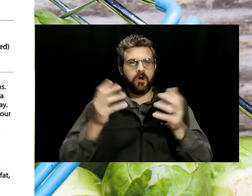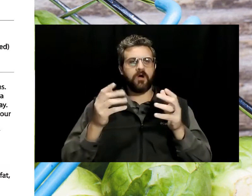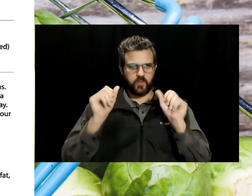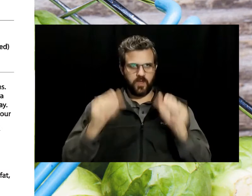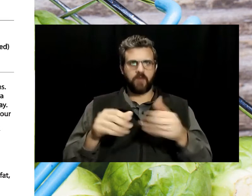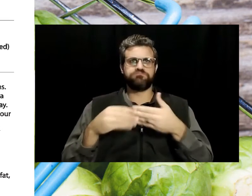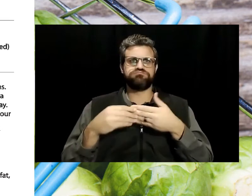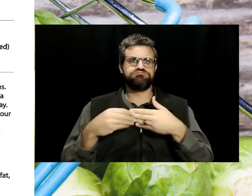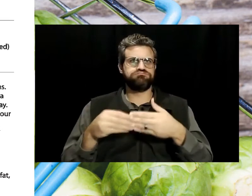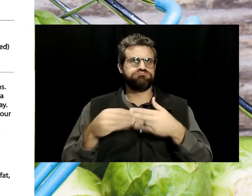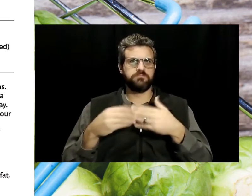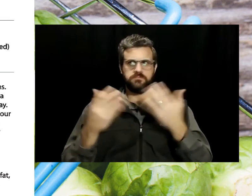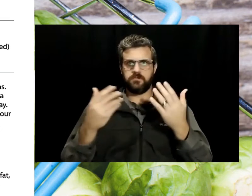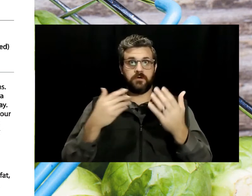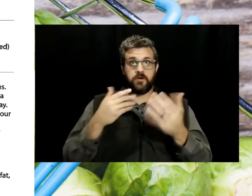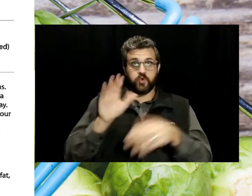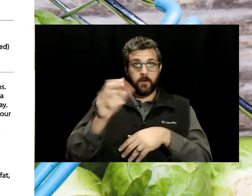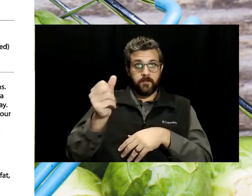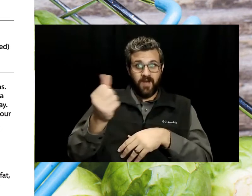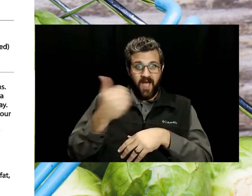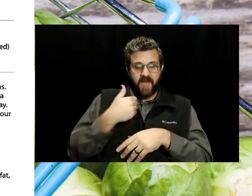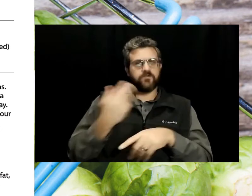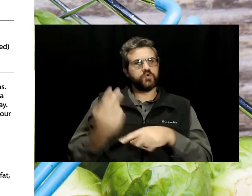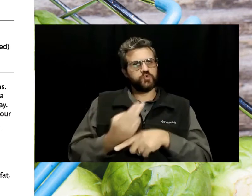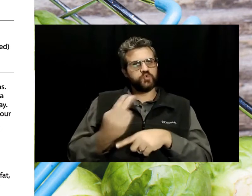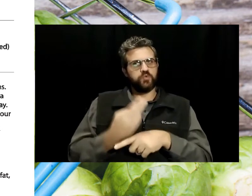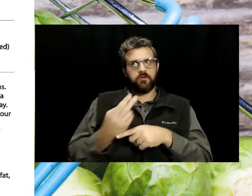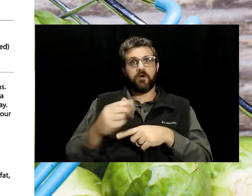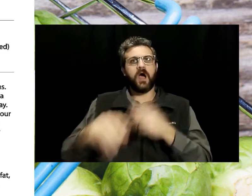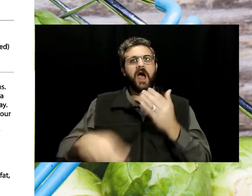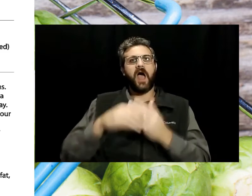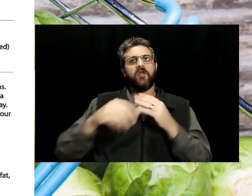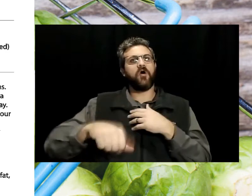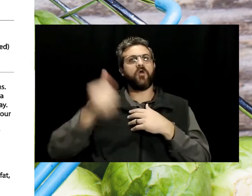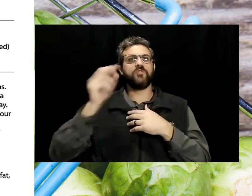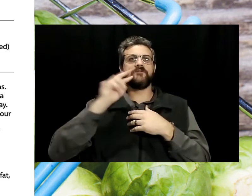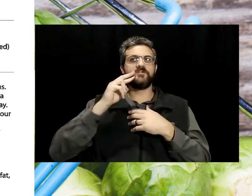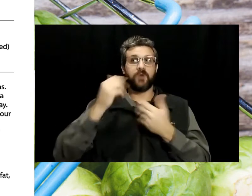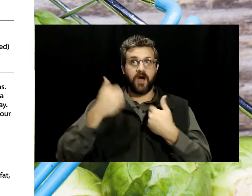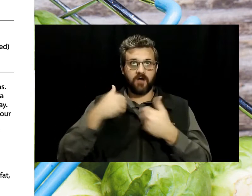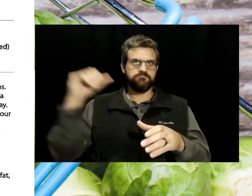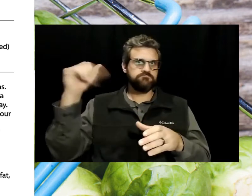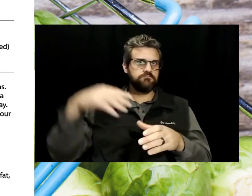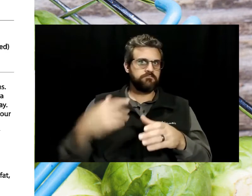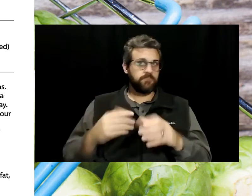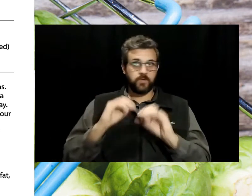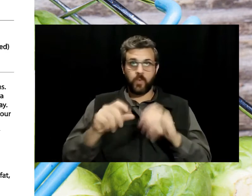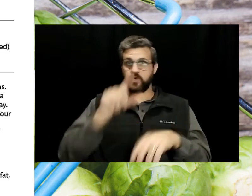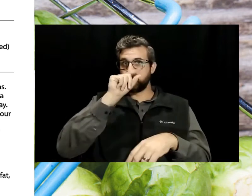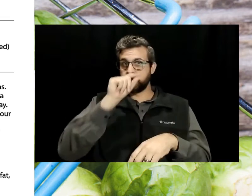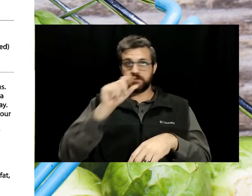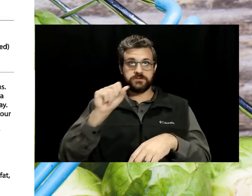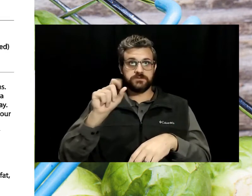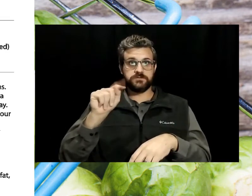thinking, you could use whatever milk you have on hand, or you could throw in other vegetables that you may have, or if you don't have chicken stock, maybe you have